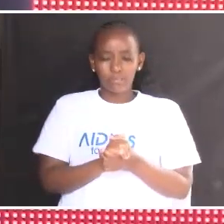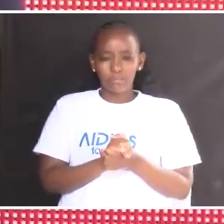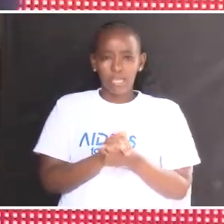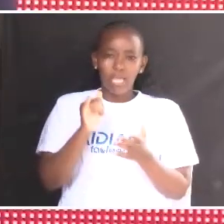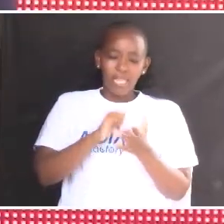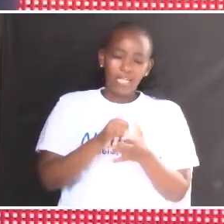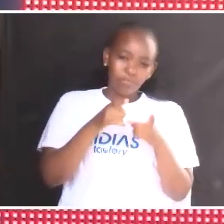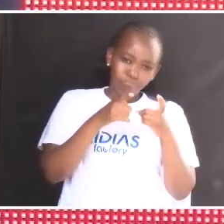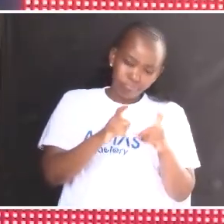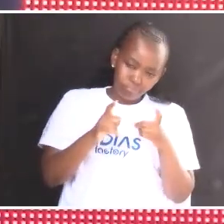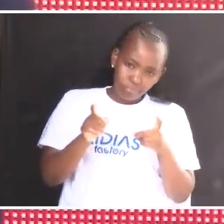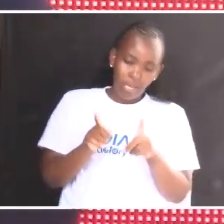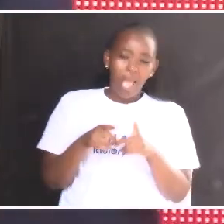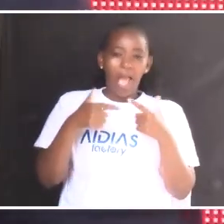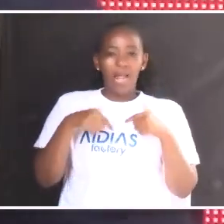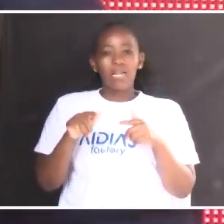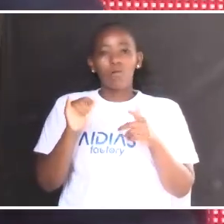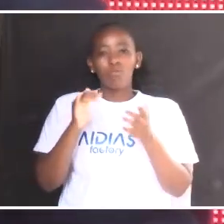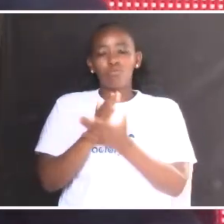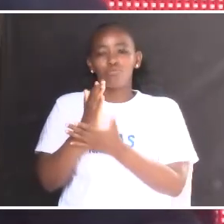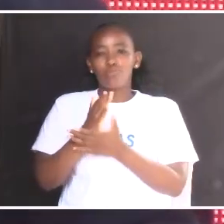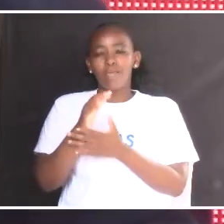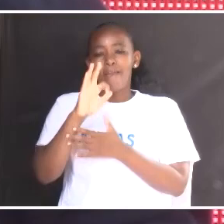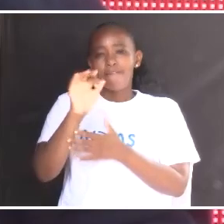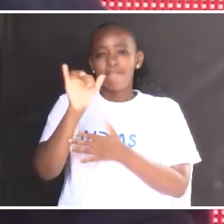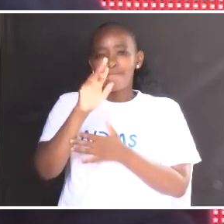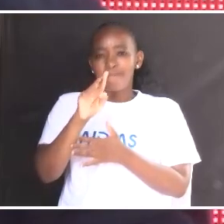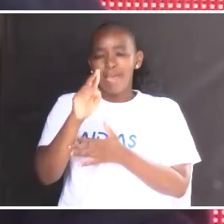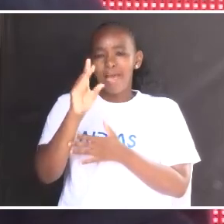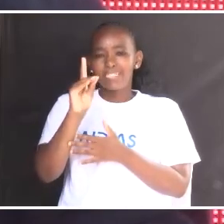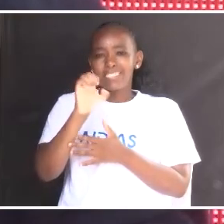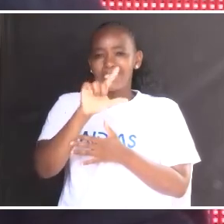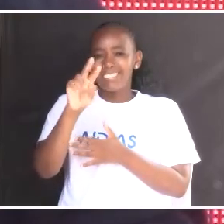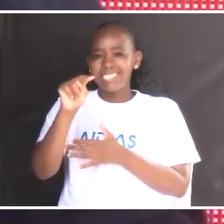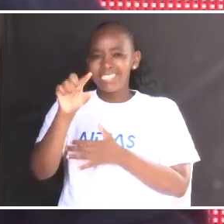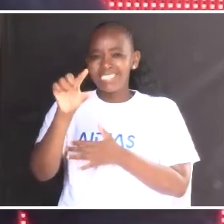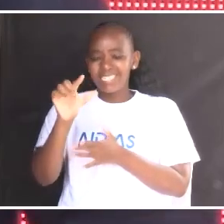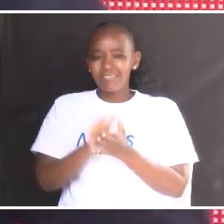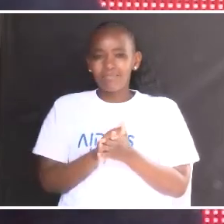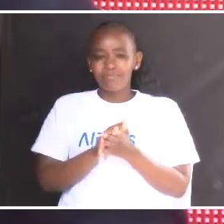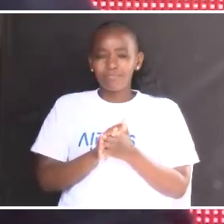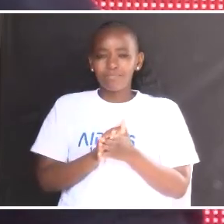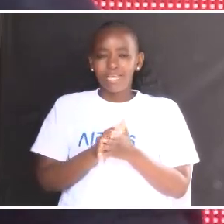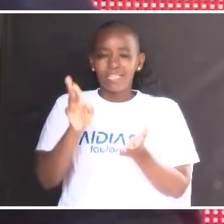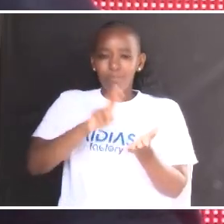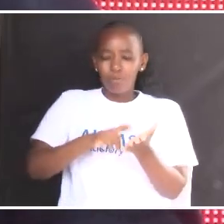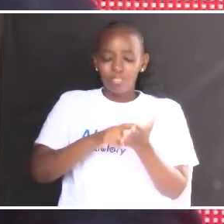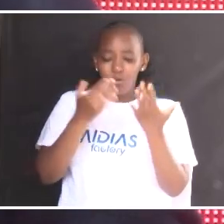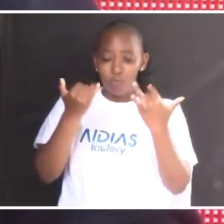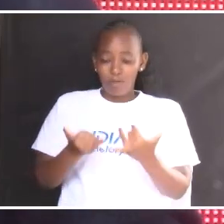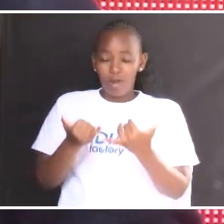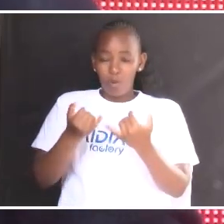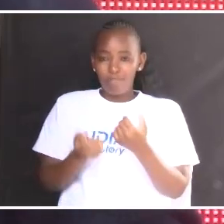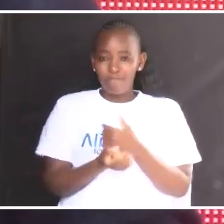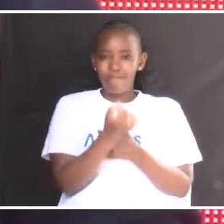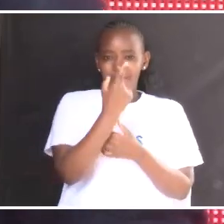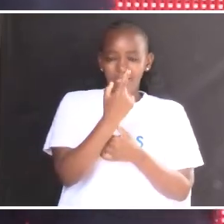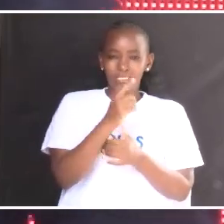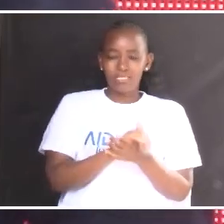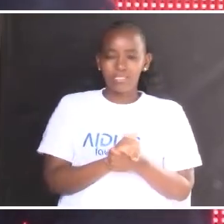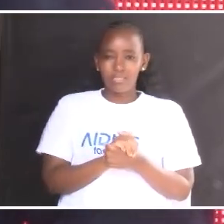that criticism is allowed through the fair dealing provisions. Reporting of current events, when mnaonanga news media